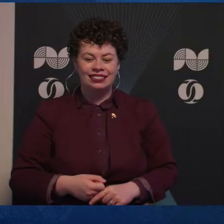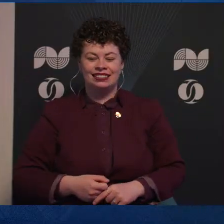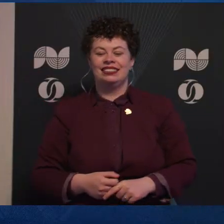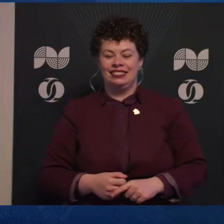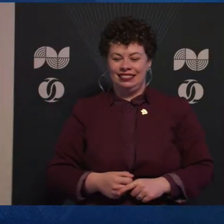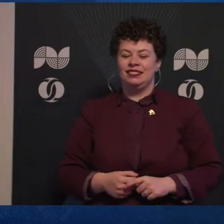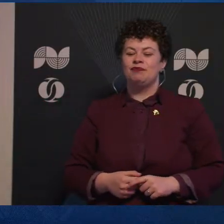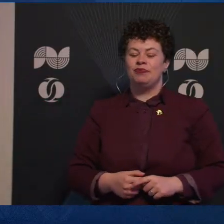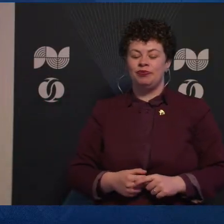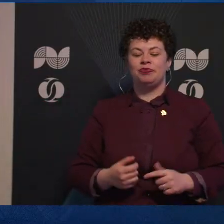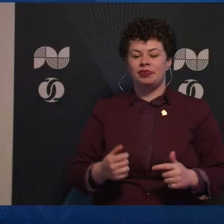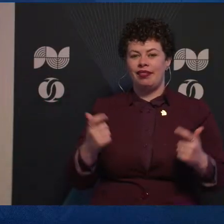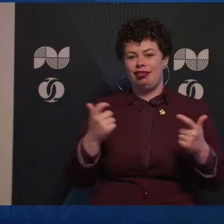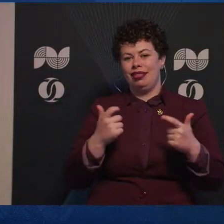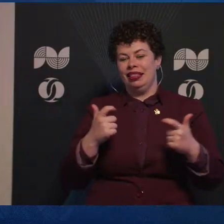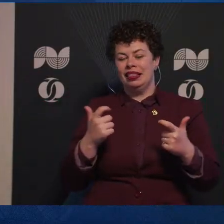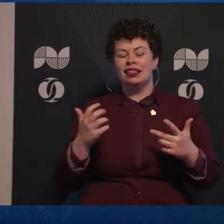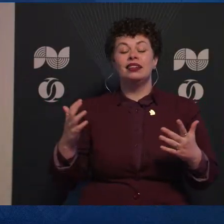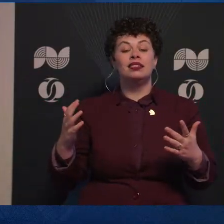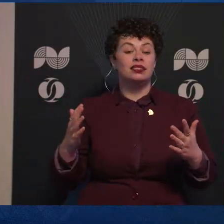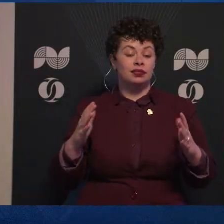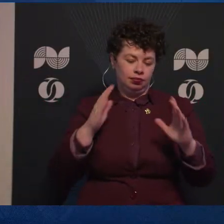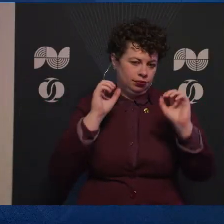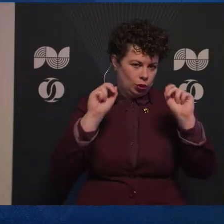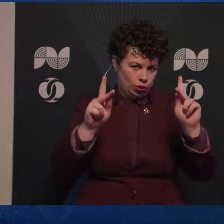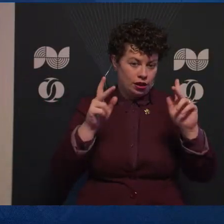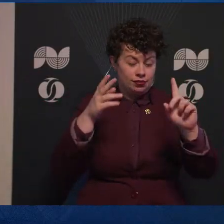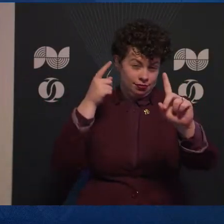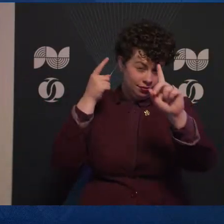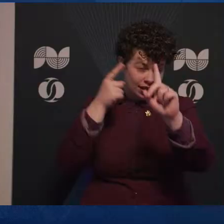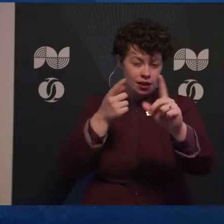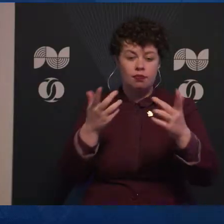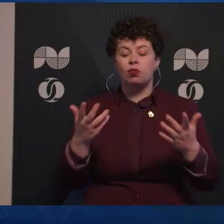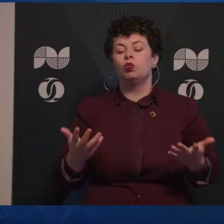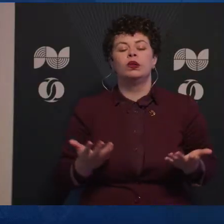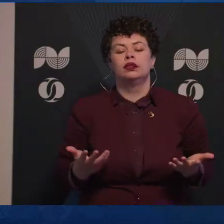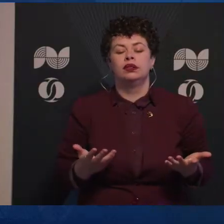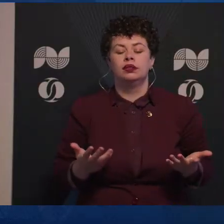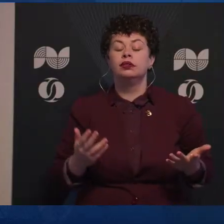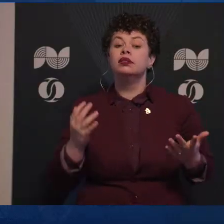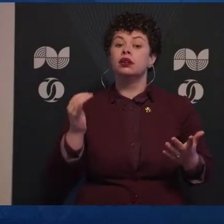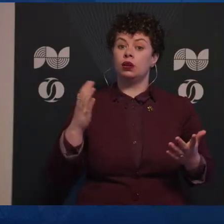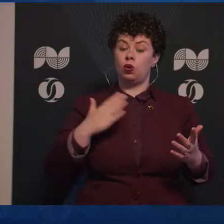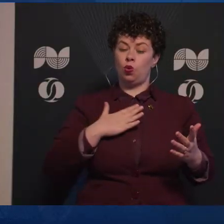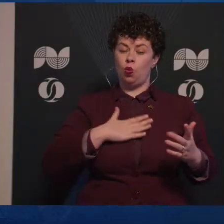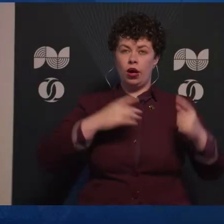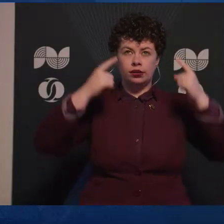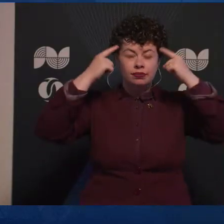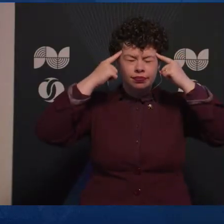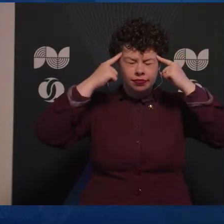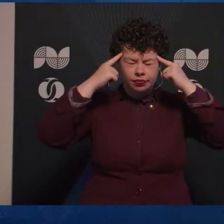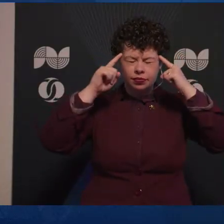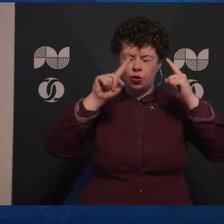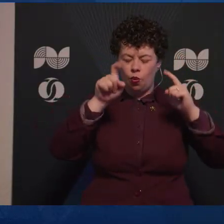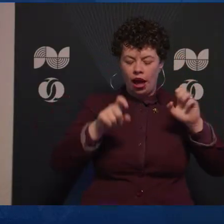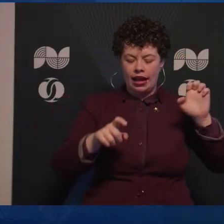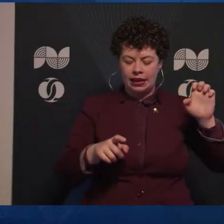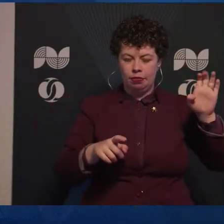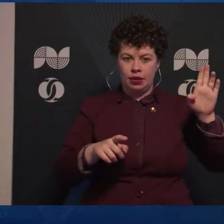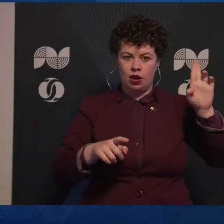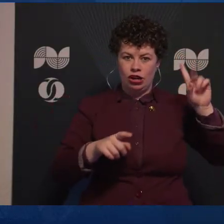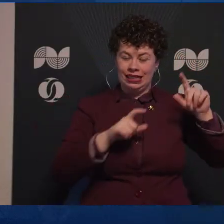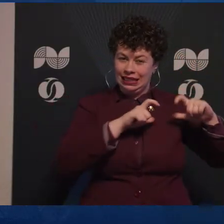okay. So basically, the idea is, right, the driving intellectual justification for EBRD is